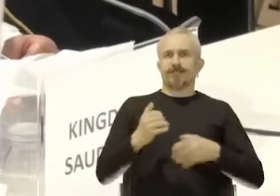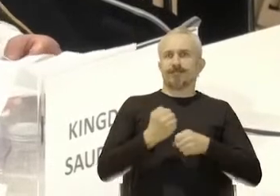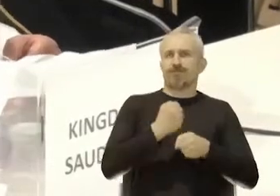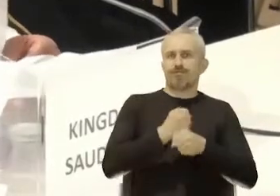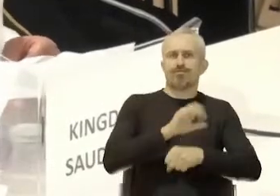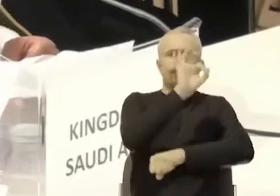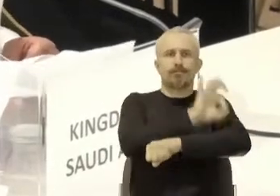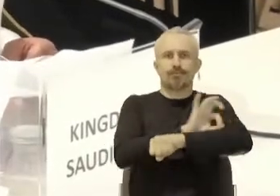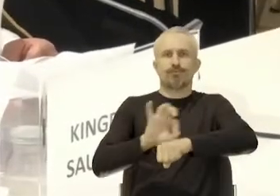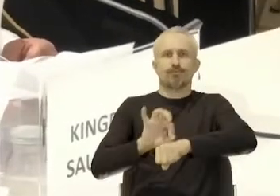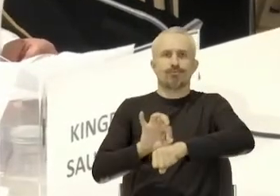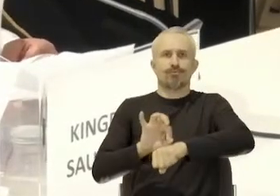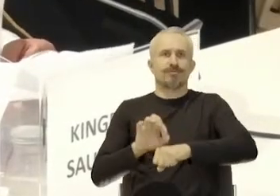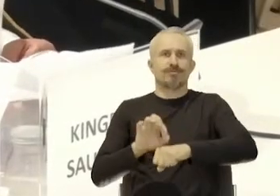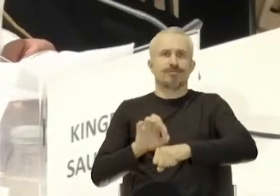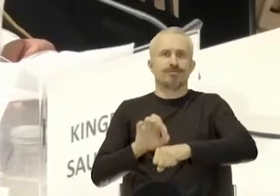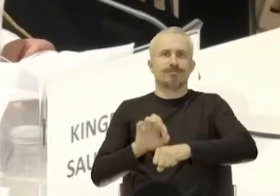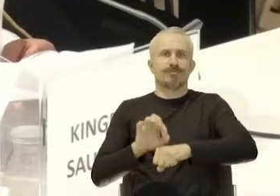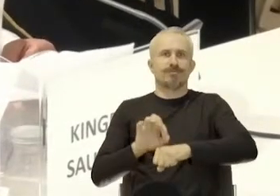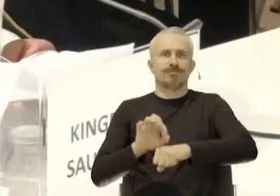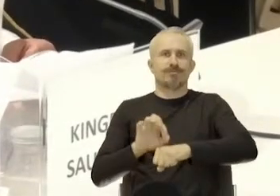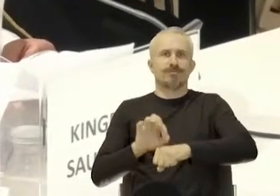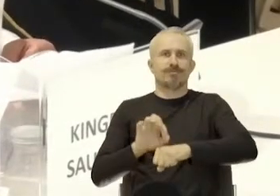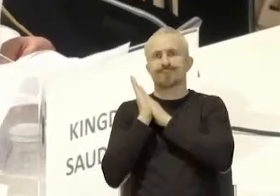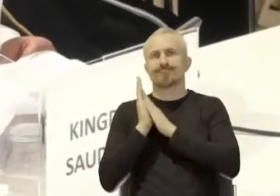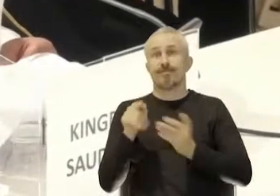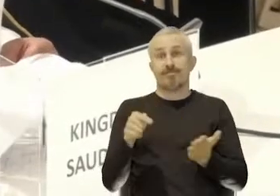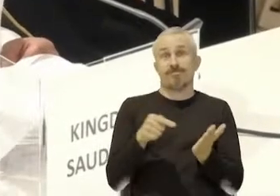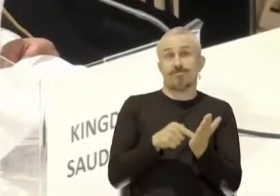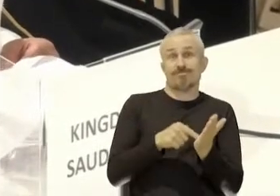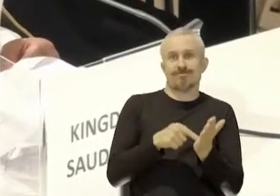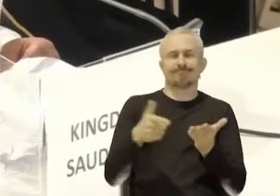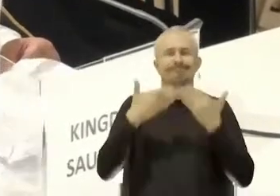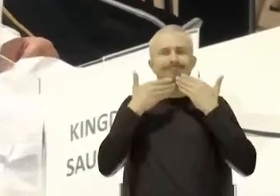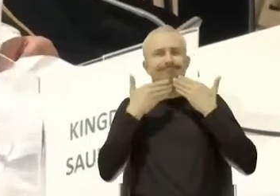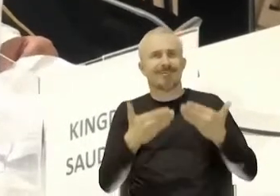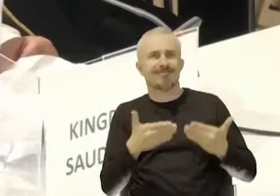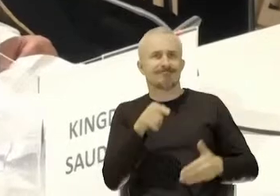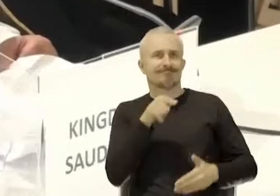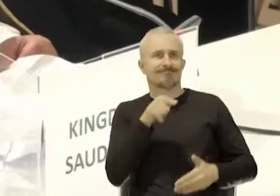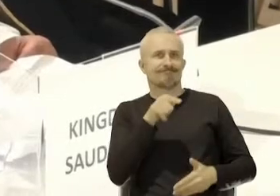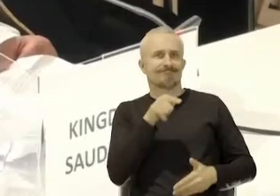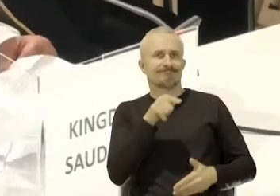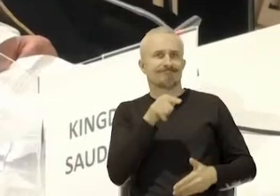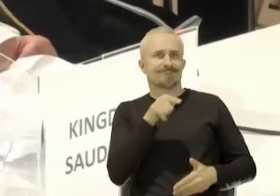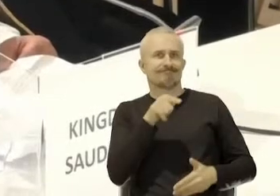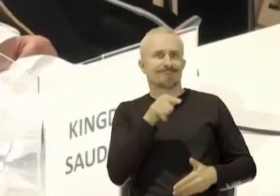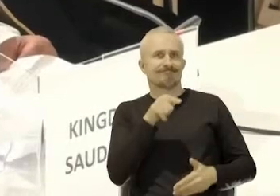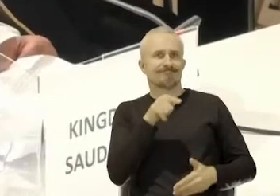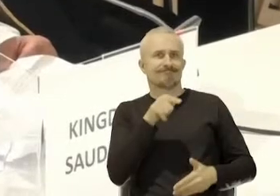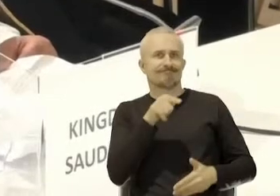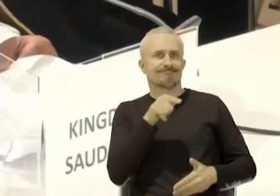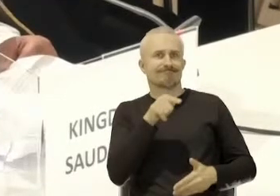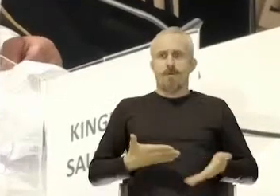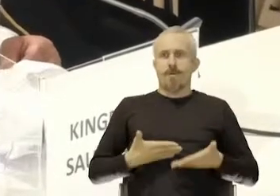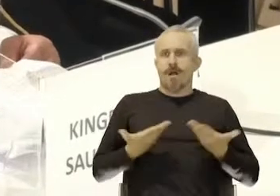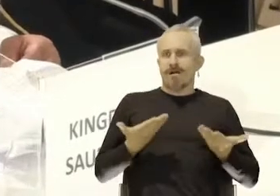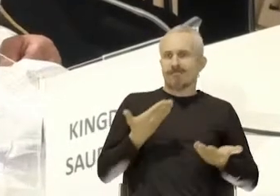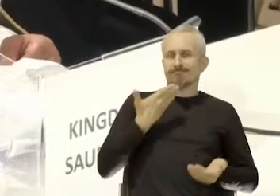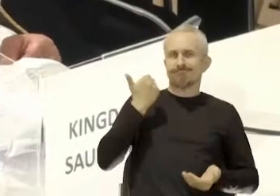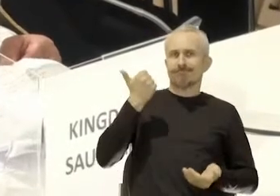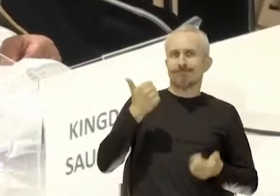share some good results regarding different urban projects that translated into